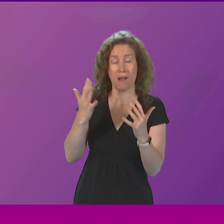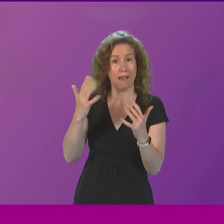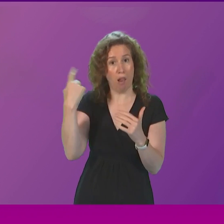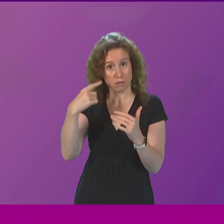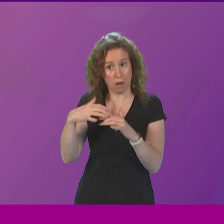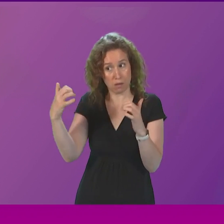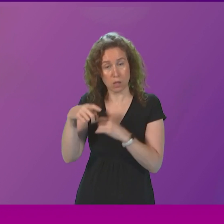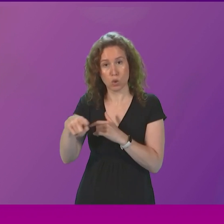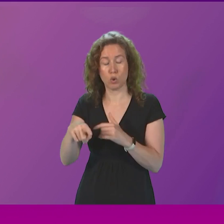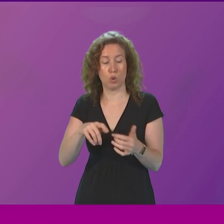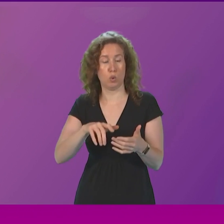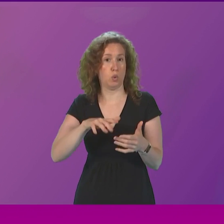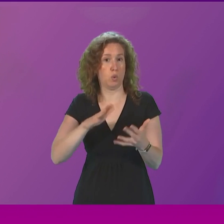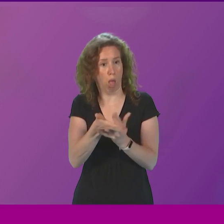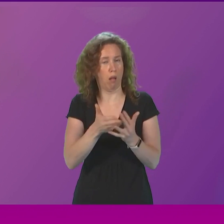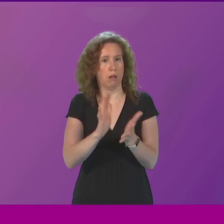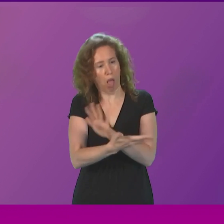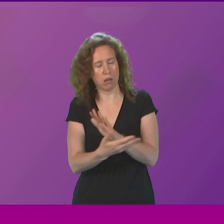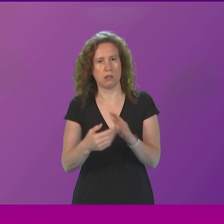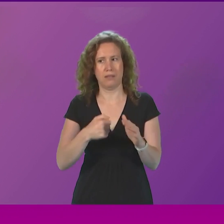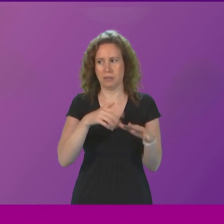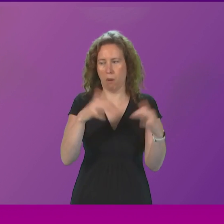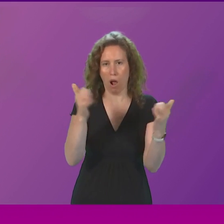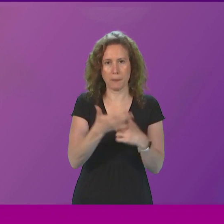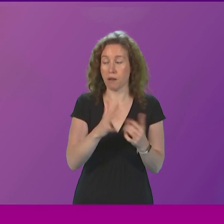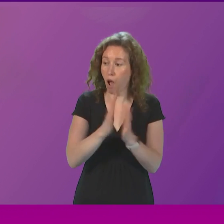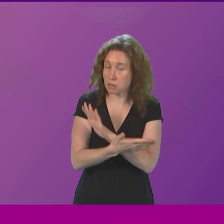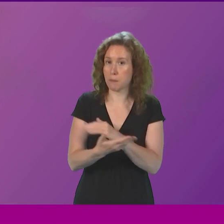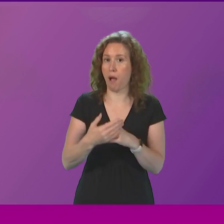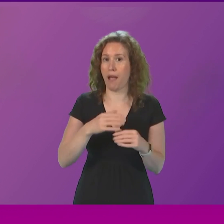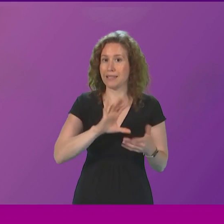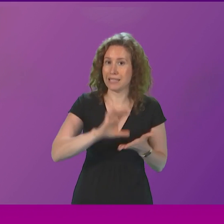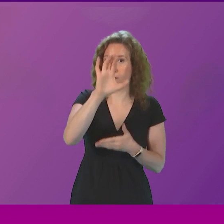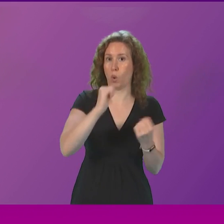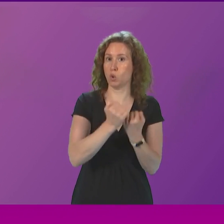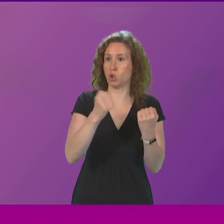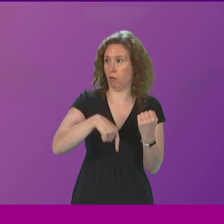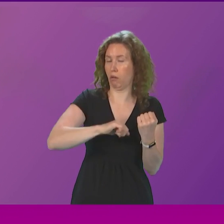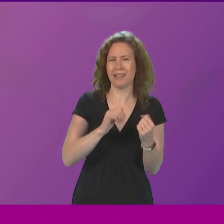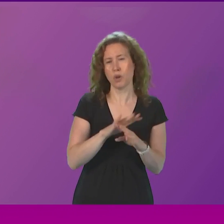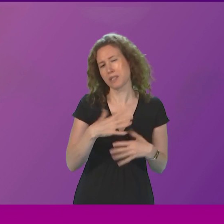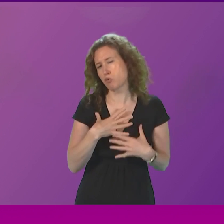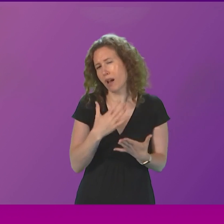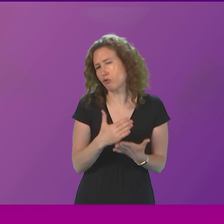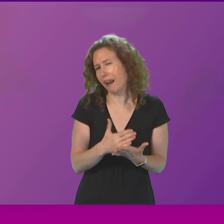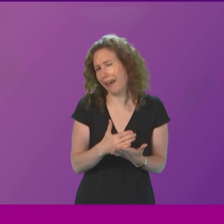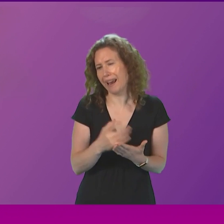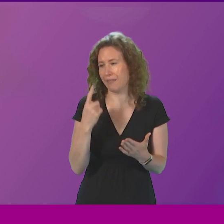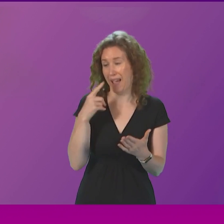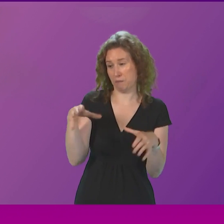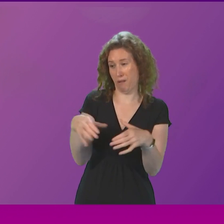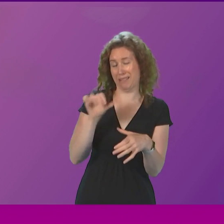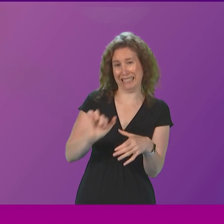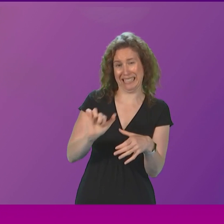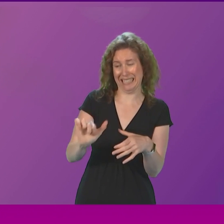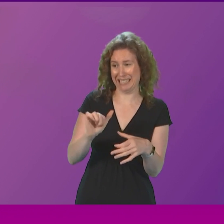to undermine this Parliament, undermine devolution. And that is hardly a surprise from the party presiding